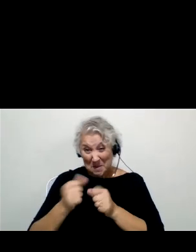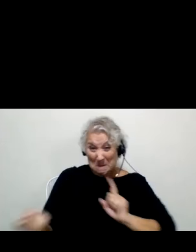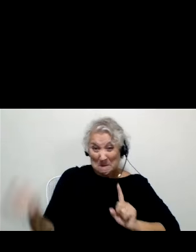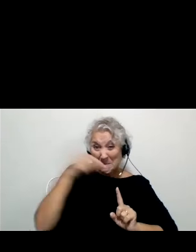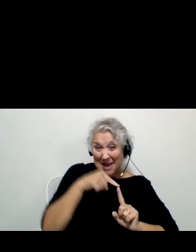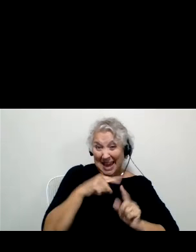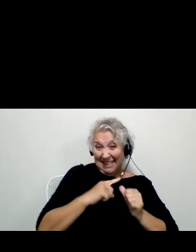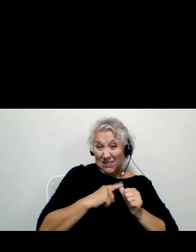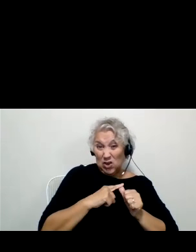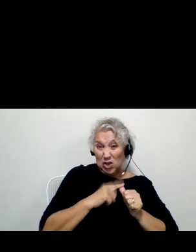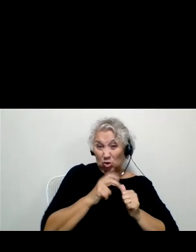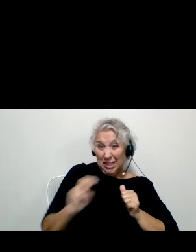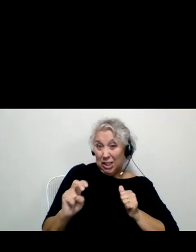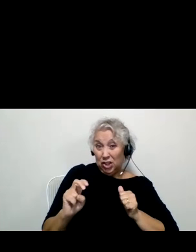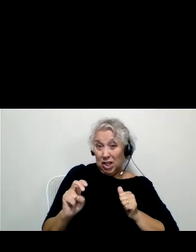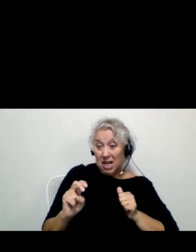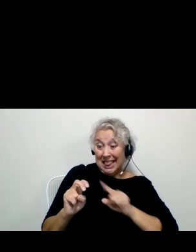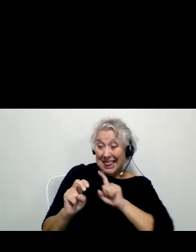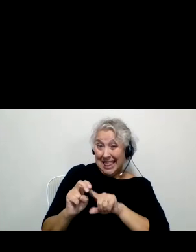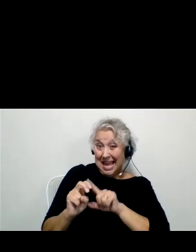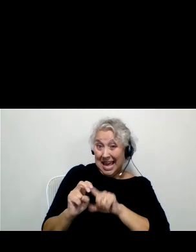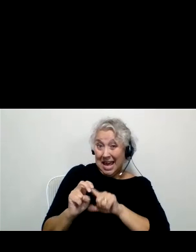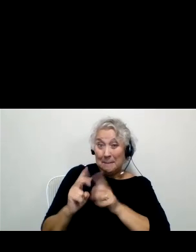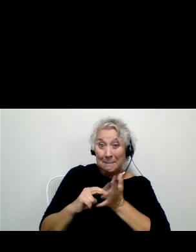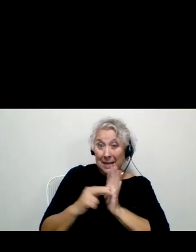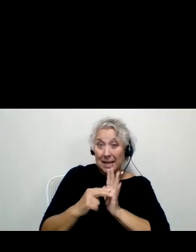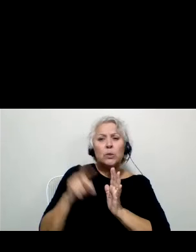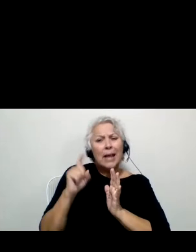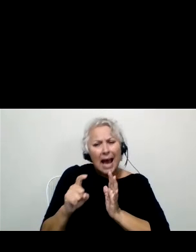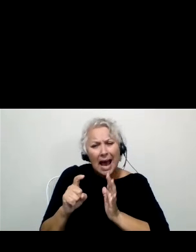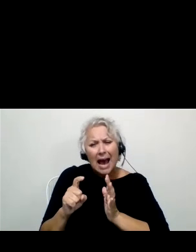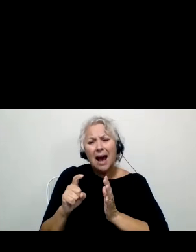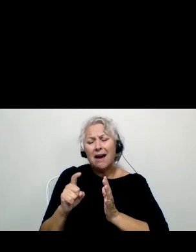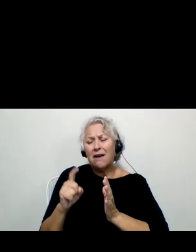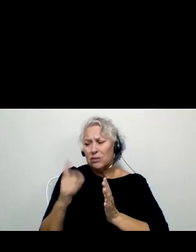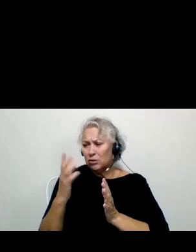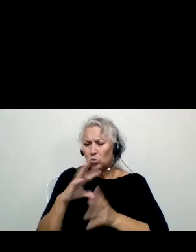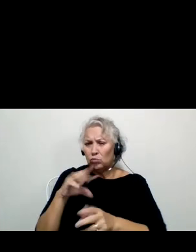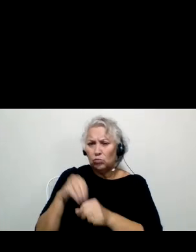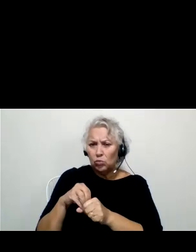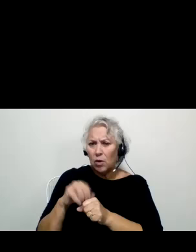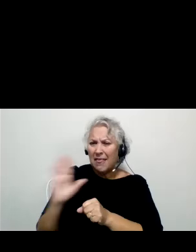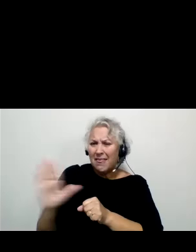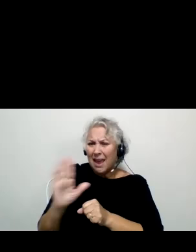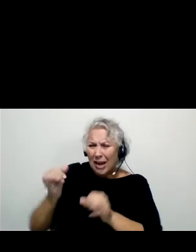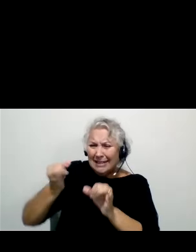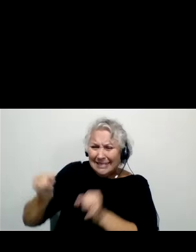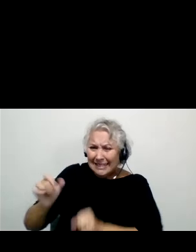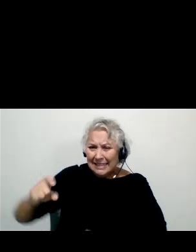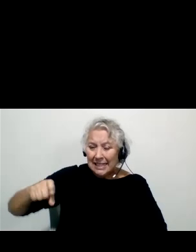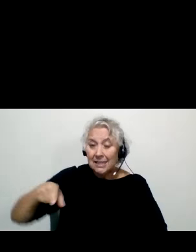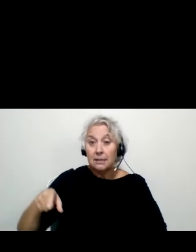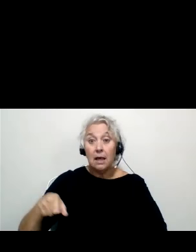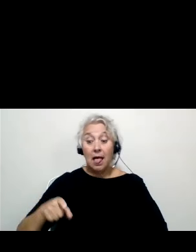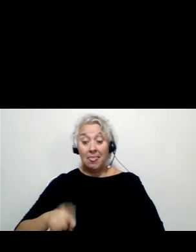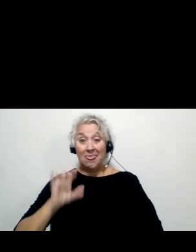with transition, what transition truly with the quiet means is we need to take into account individual needs. And this little one